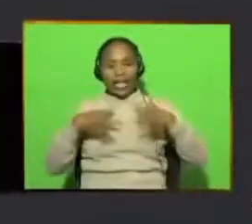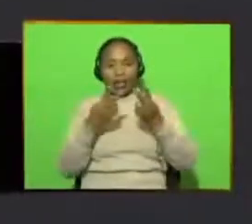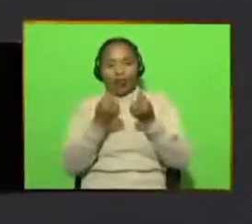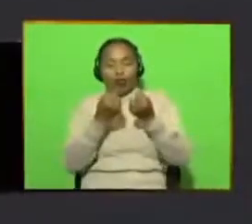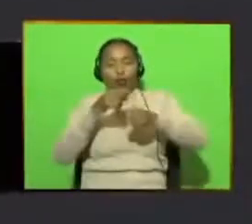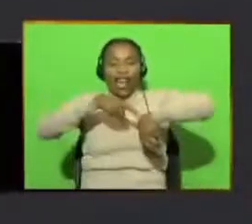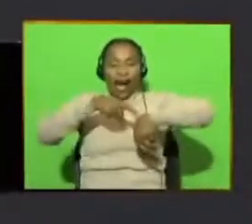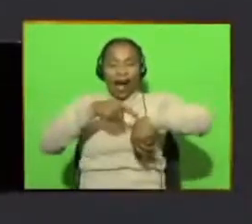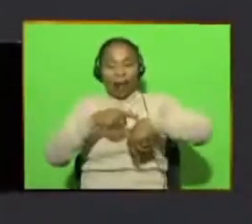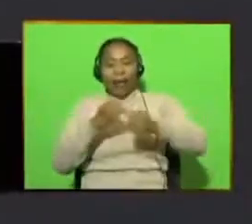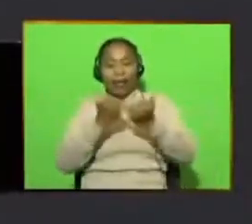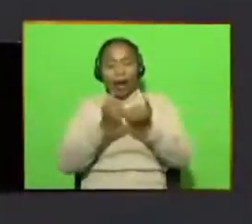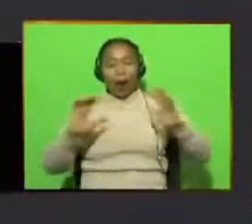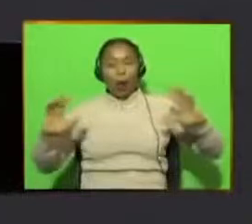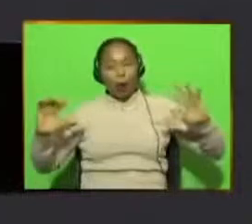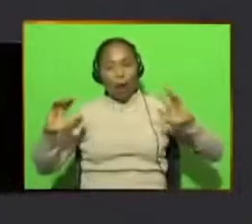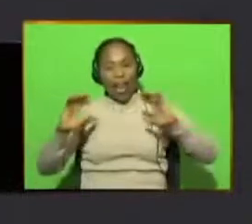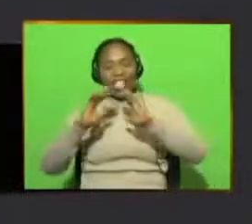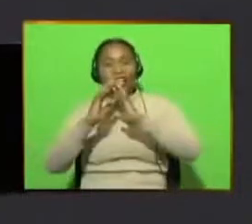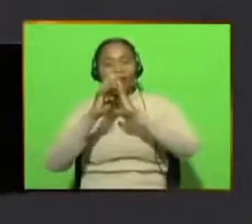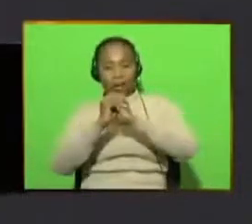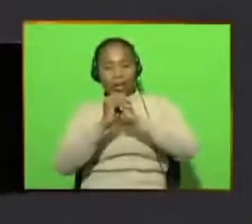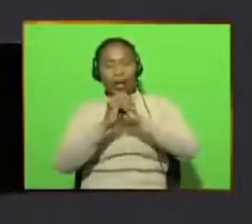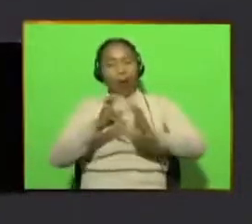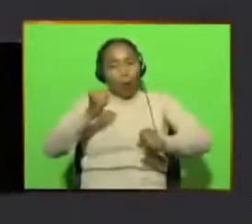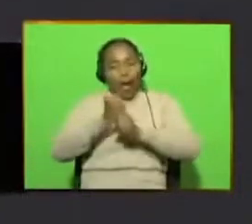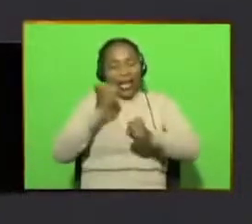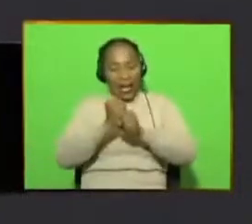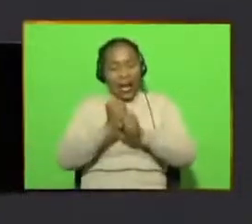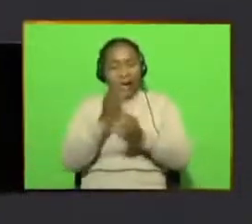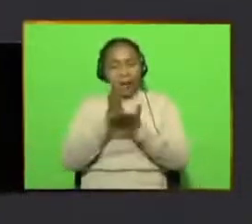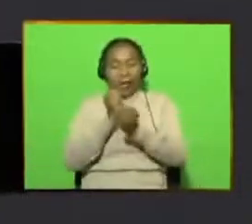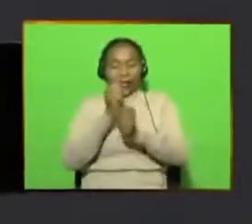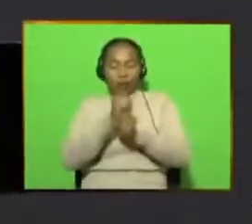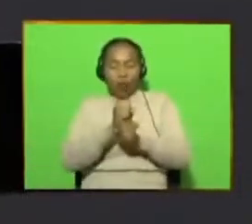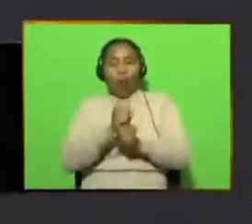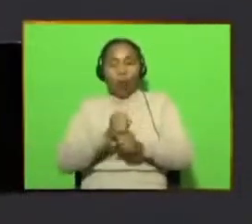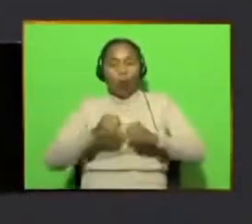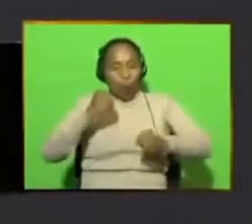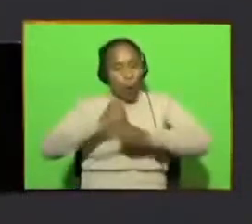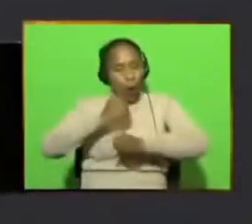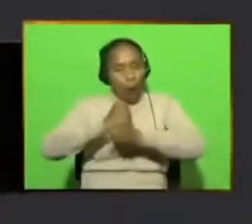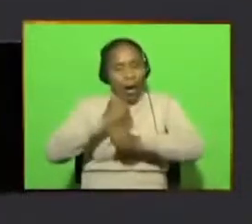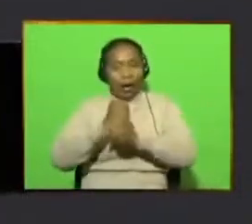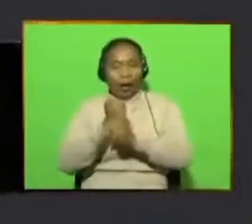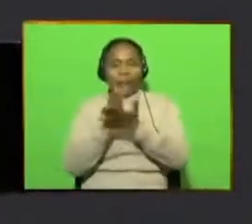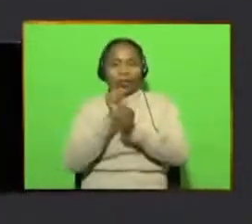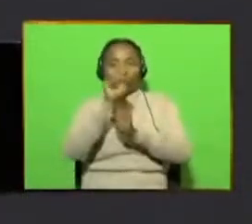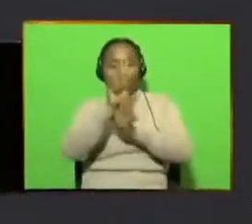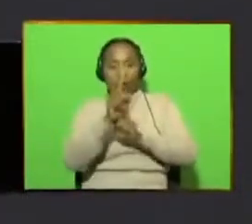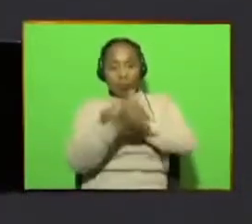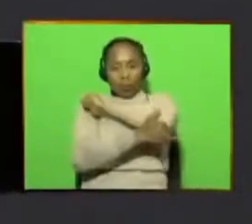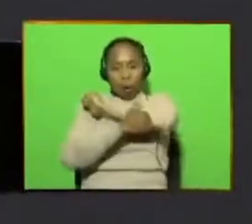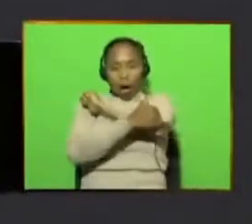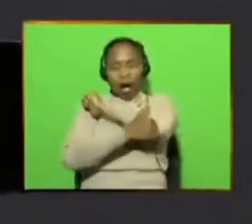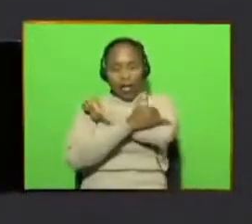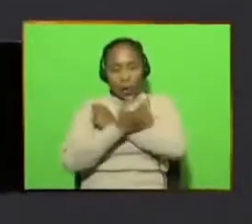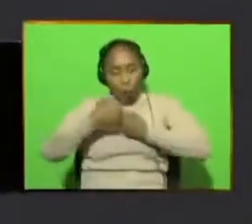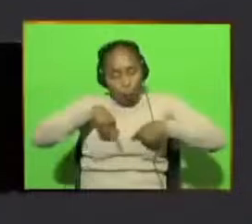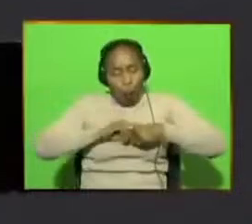of collectively putting our shoulder to the wheel to ensure that the country that we all